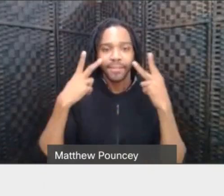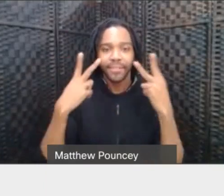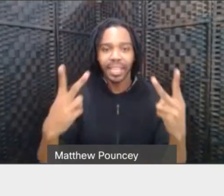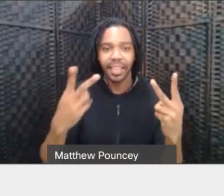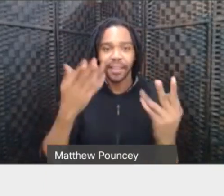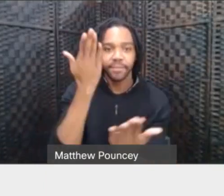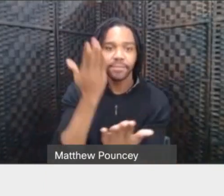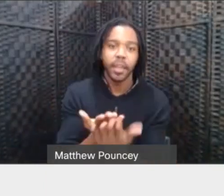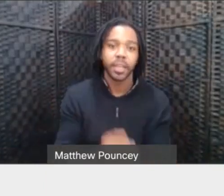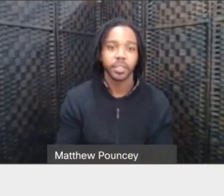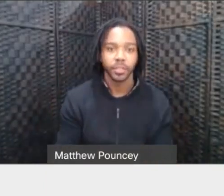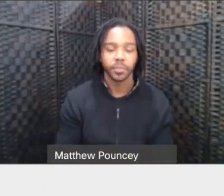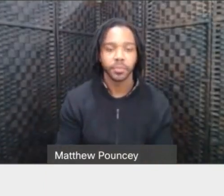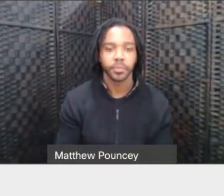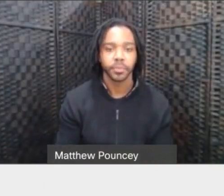verification.